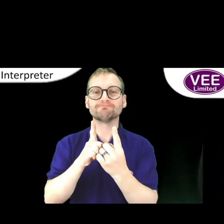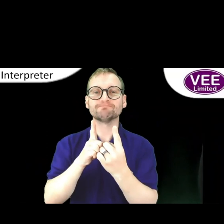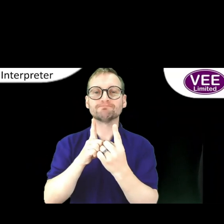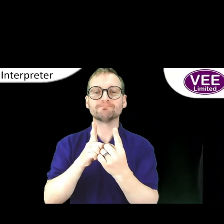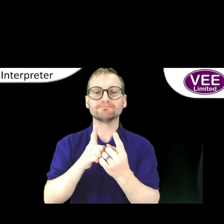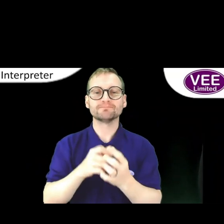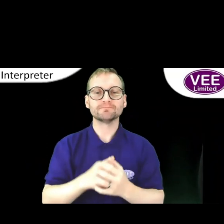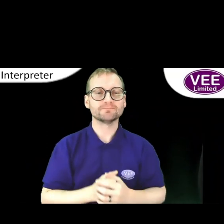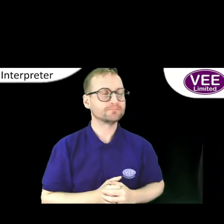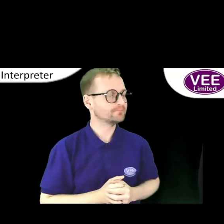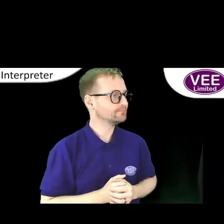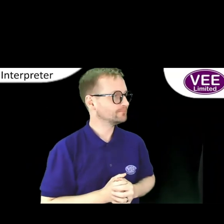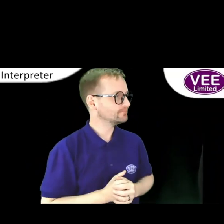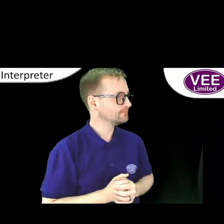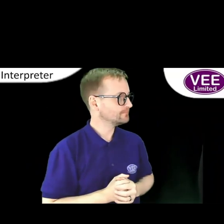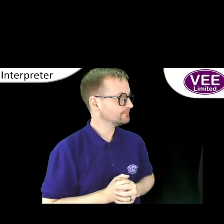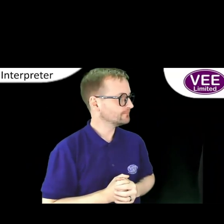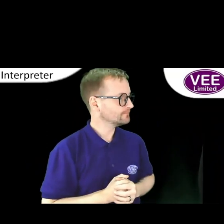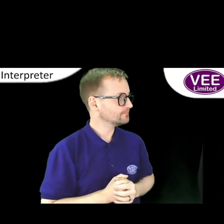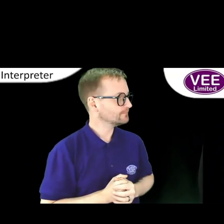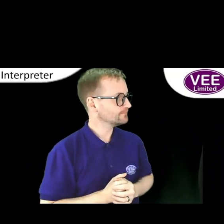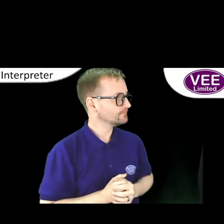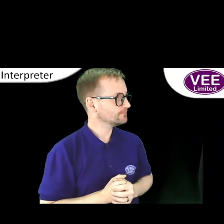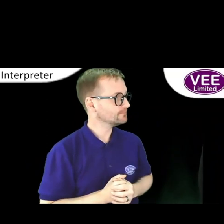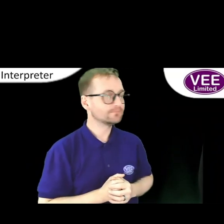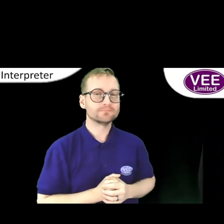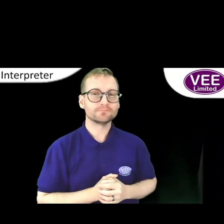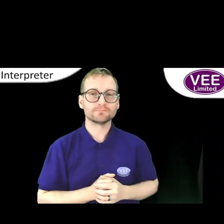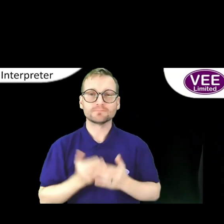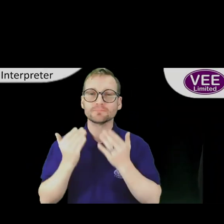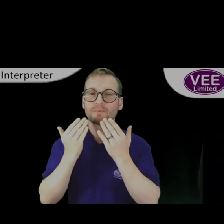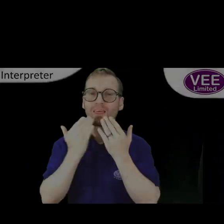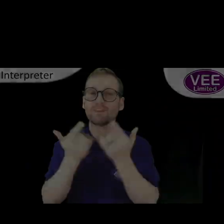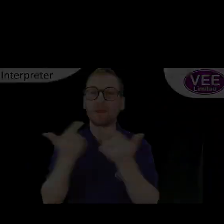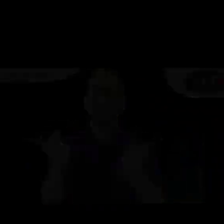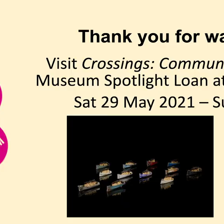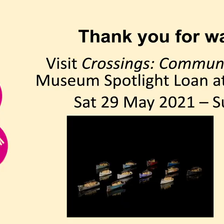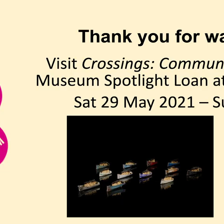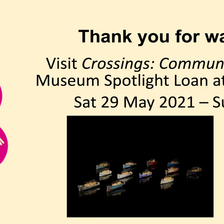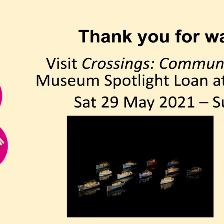Thank you very much. Cheers.